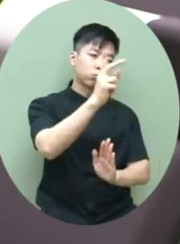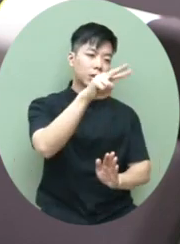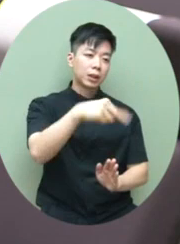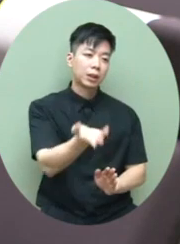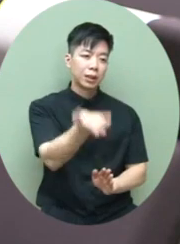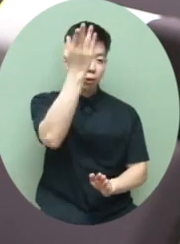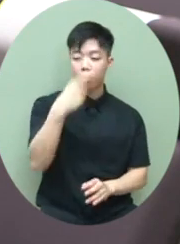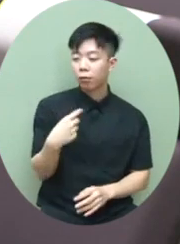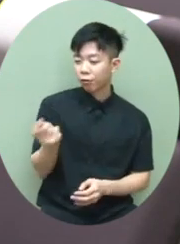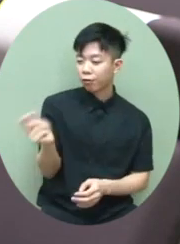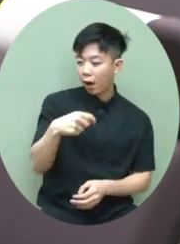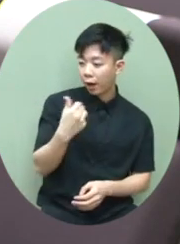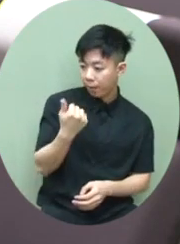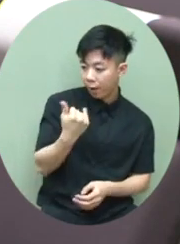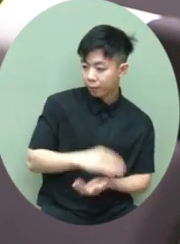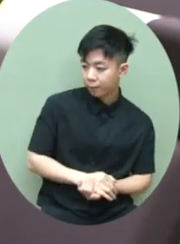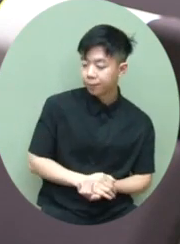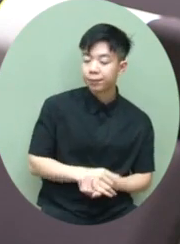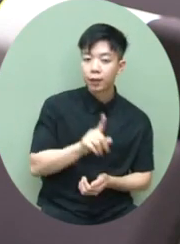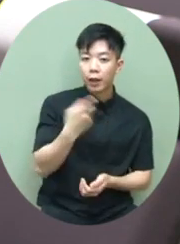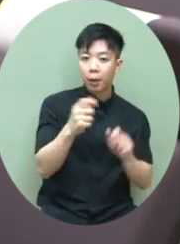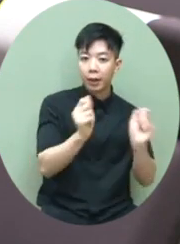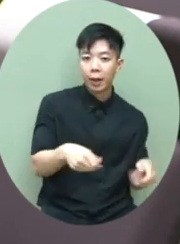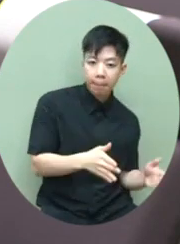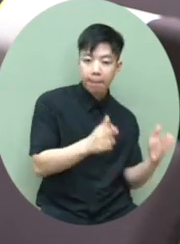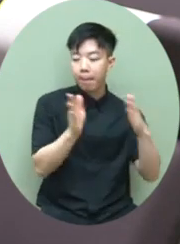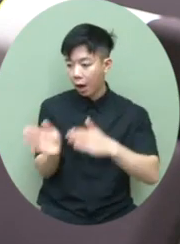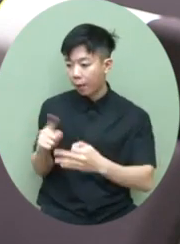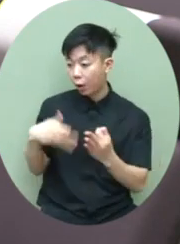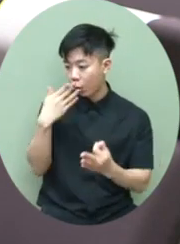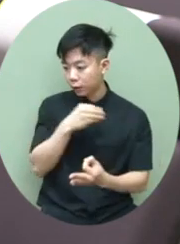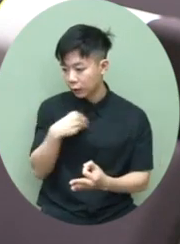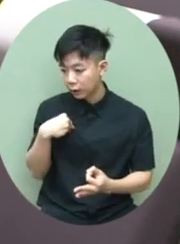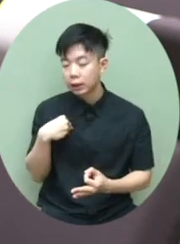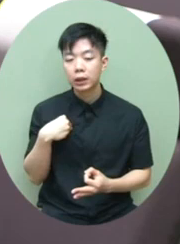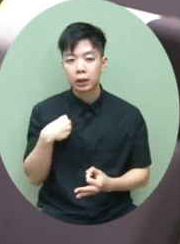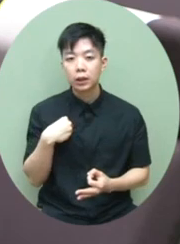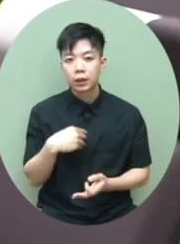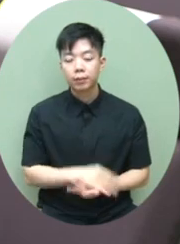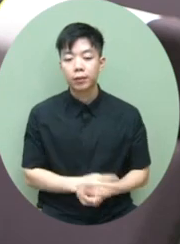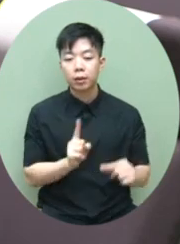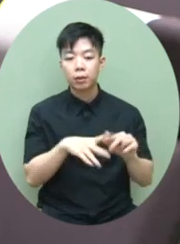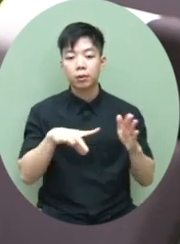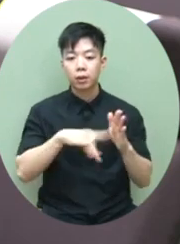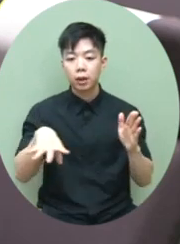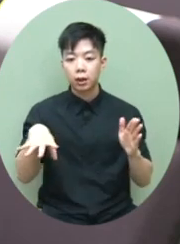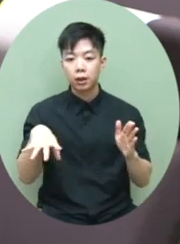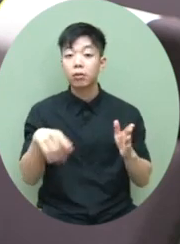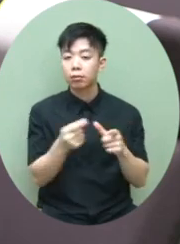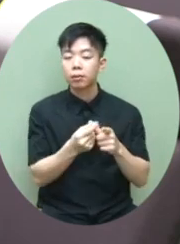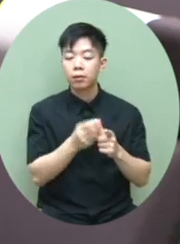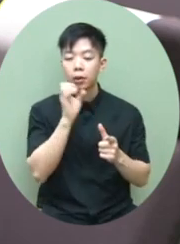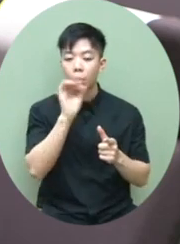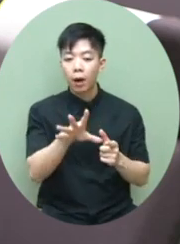So, because CLP says it's using alternative power sources for now, and that power supply